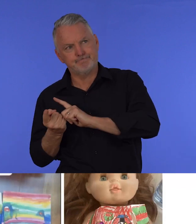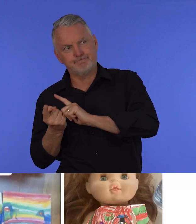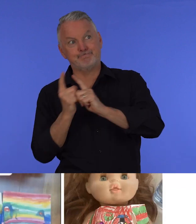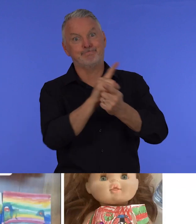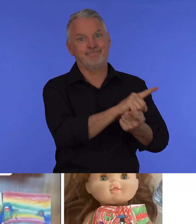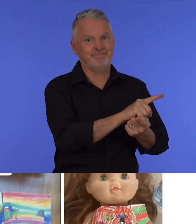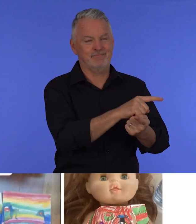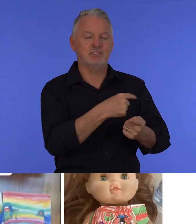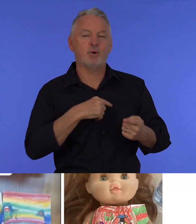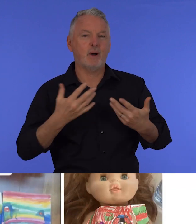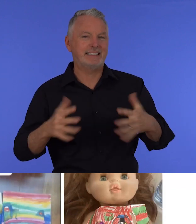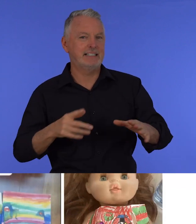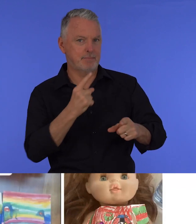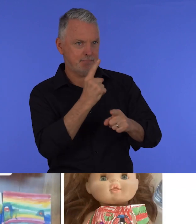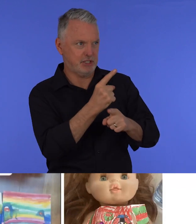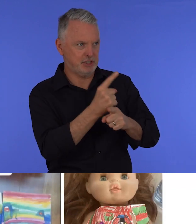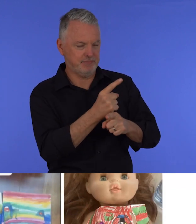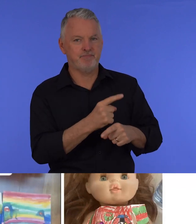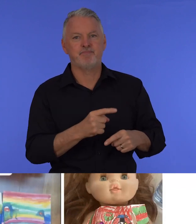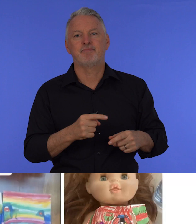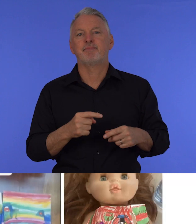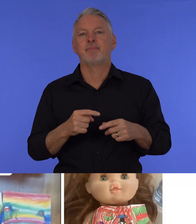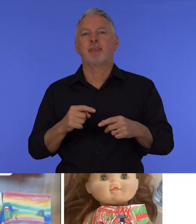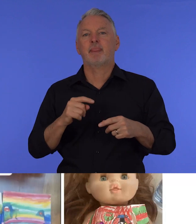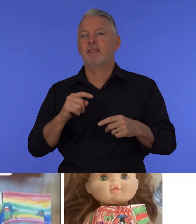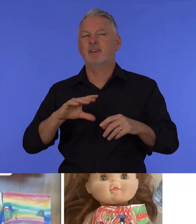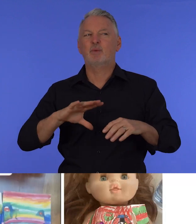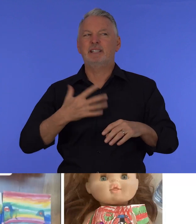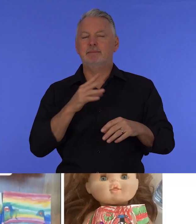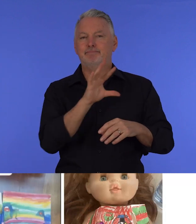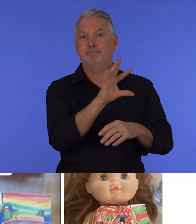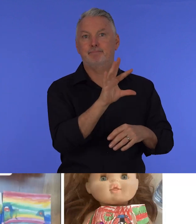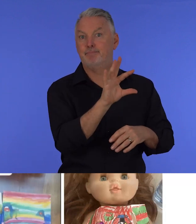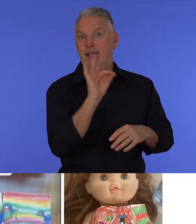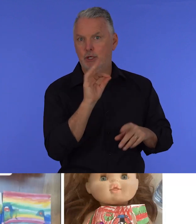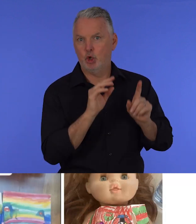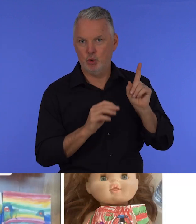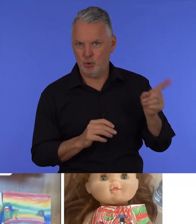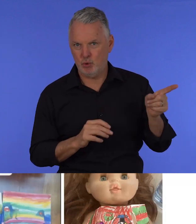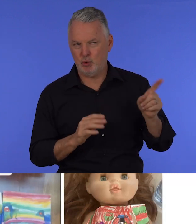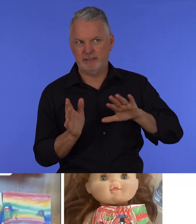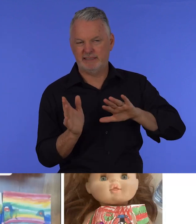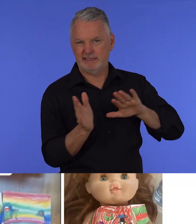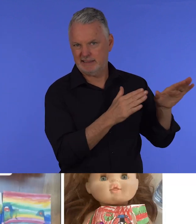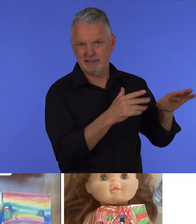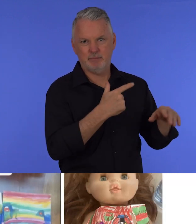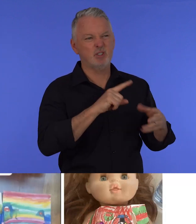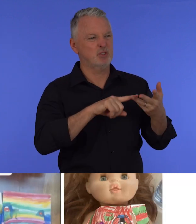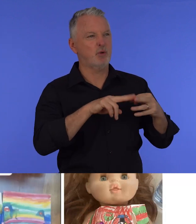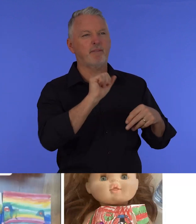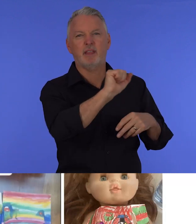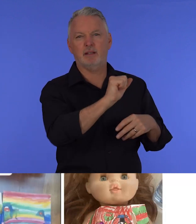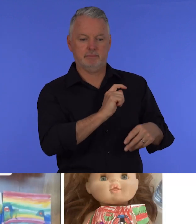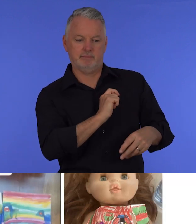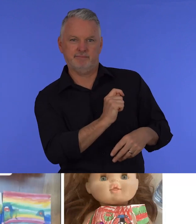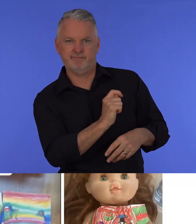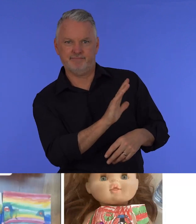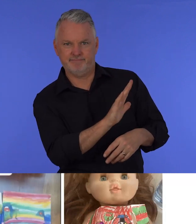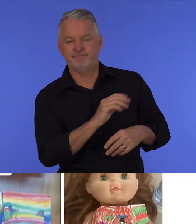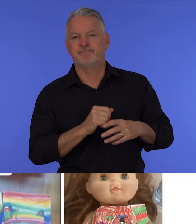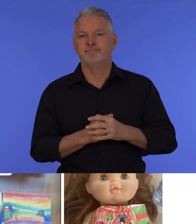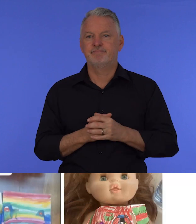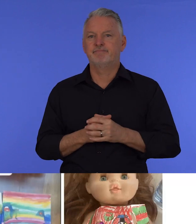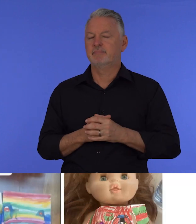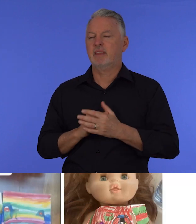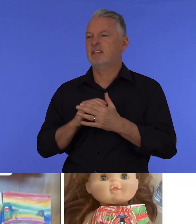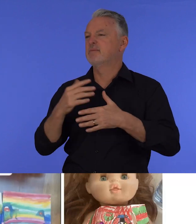solo instructor. And I actually felt that was very limiting, and I mentioned that to her, but we didn't go for her